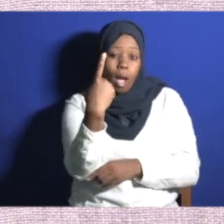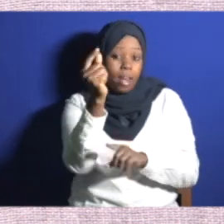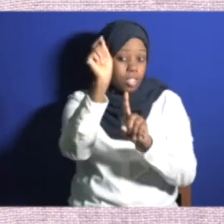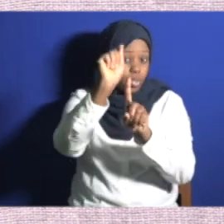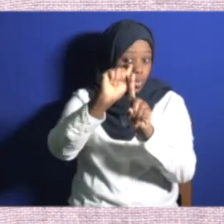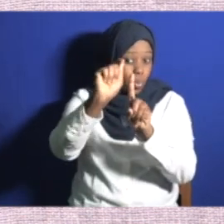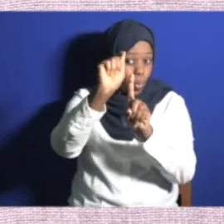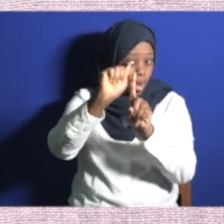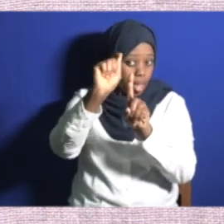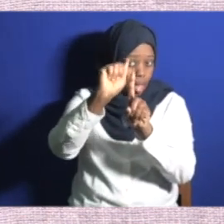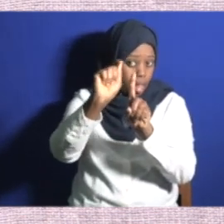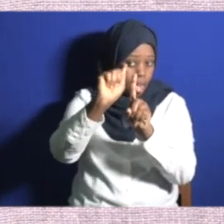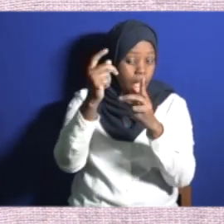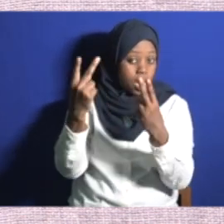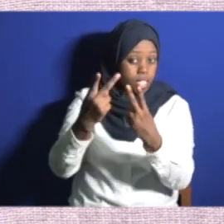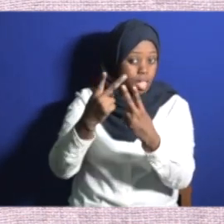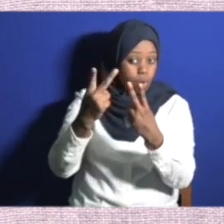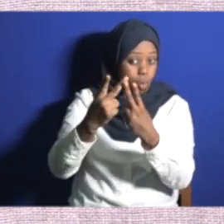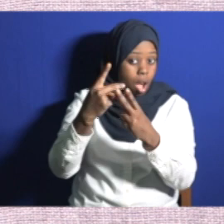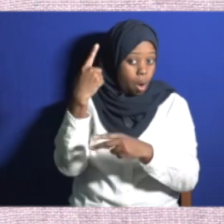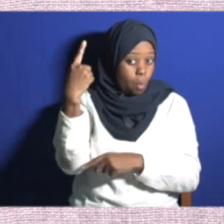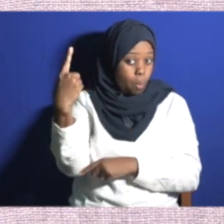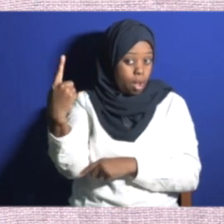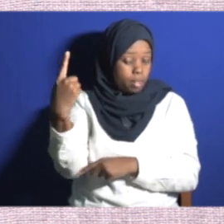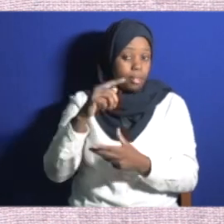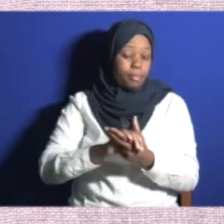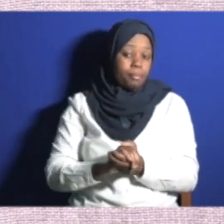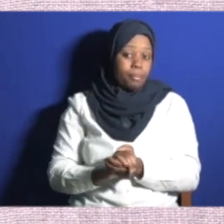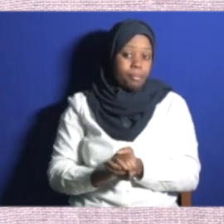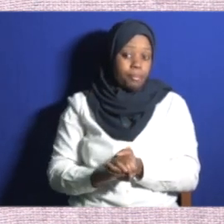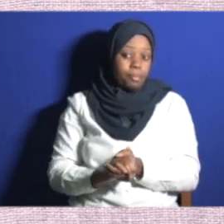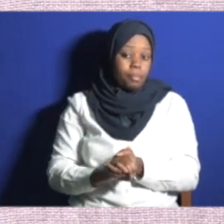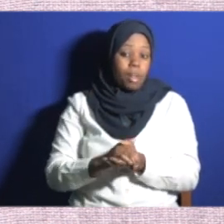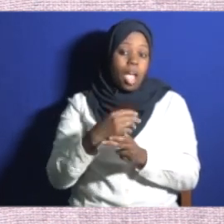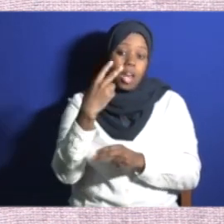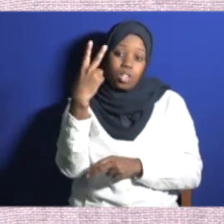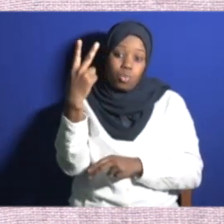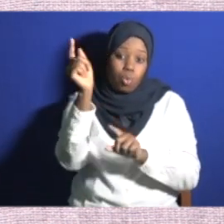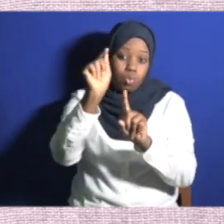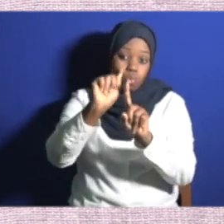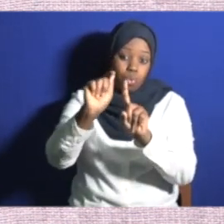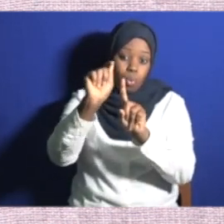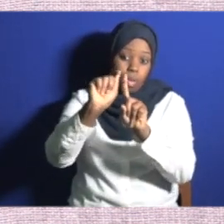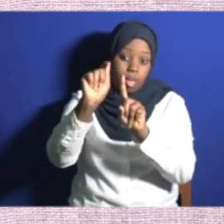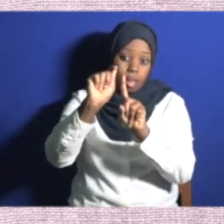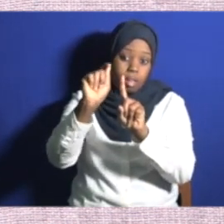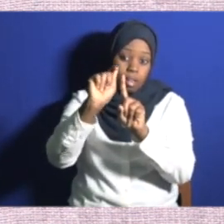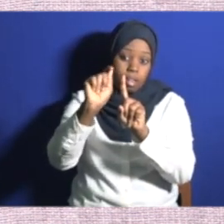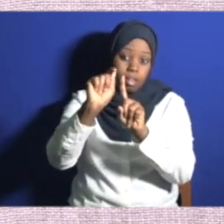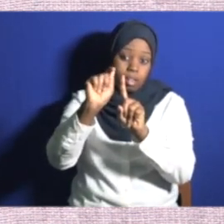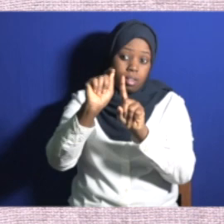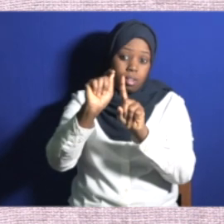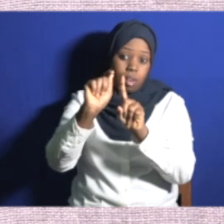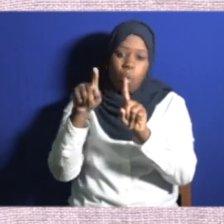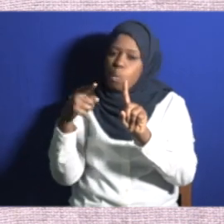to 1. Very good. It's equal to 1. And 2 squared. What is 2